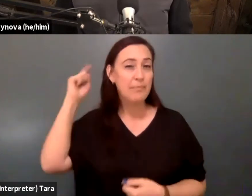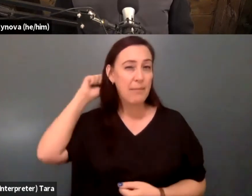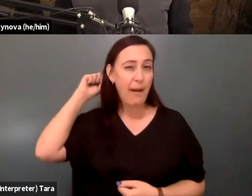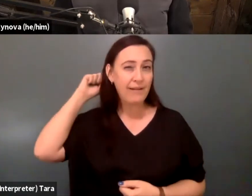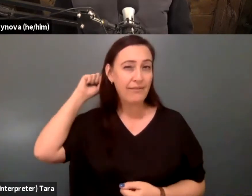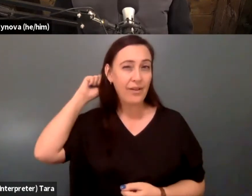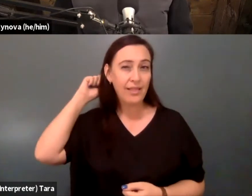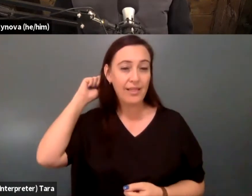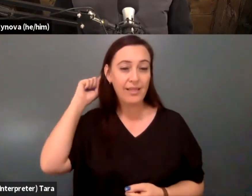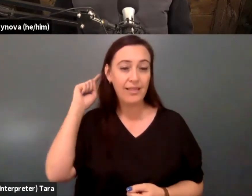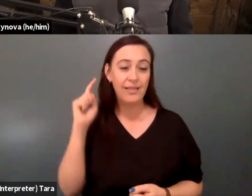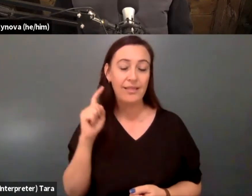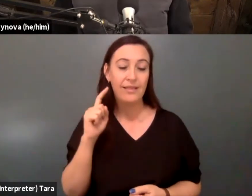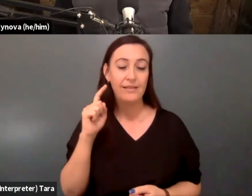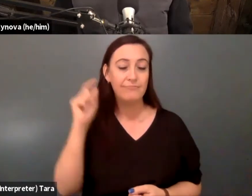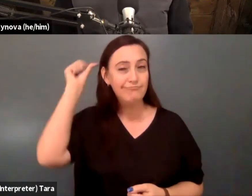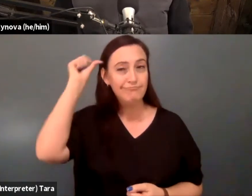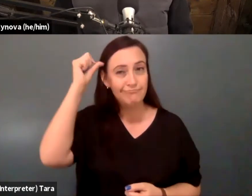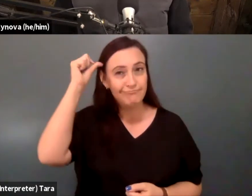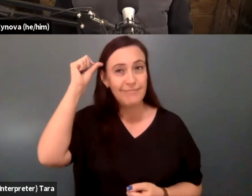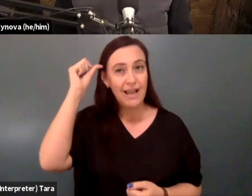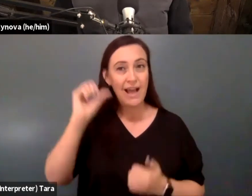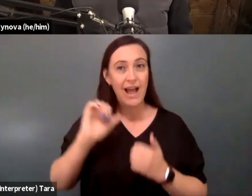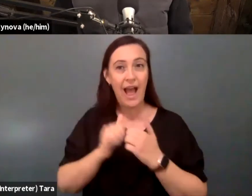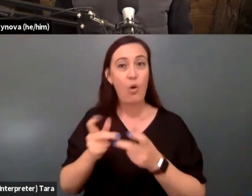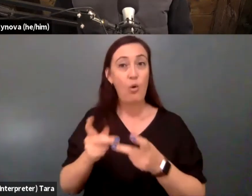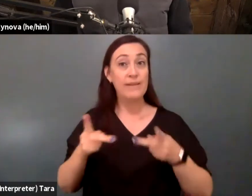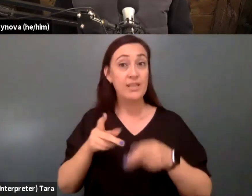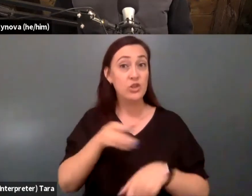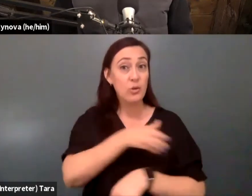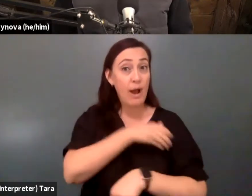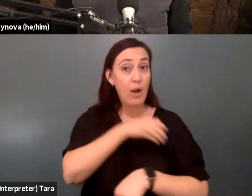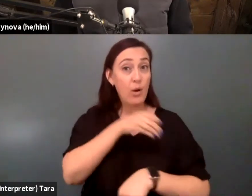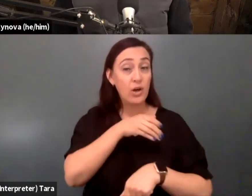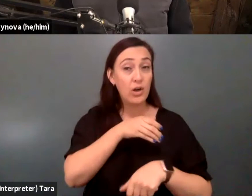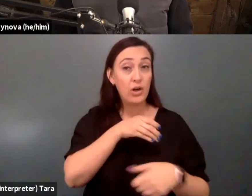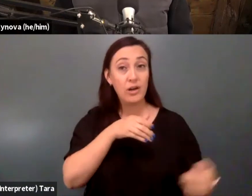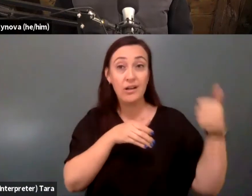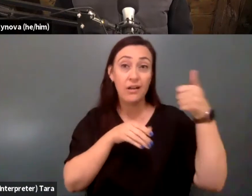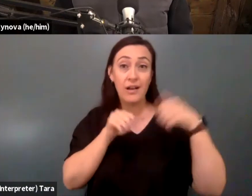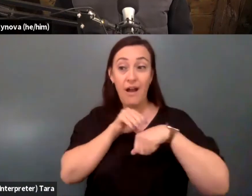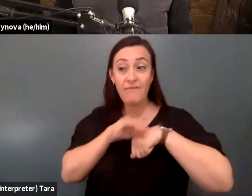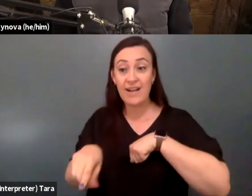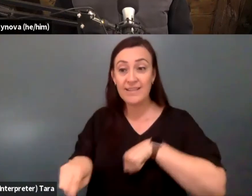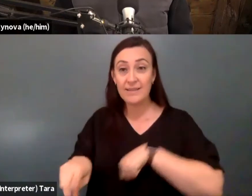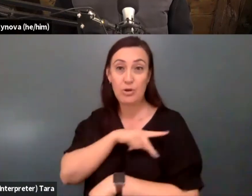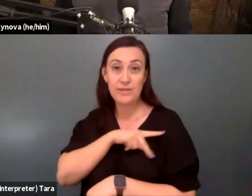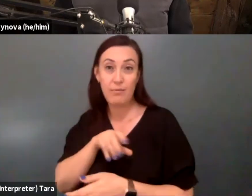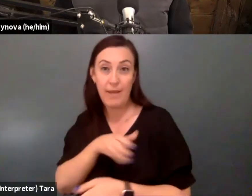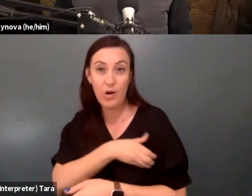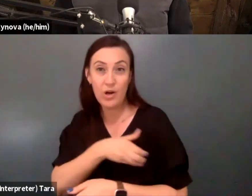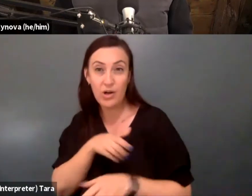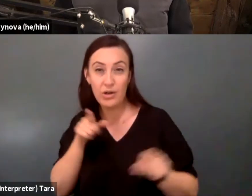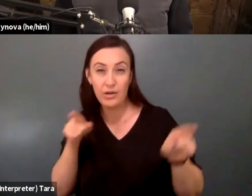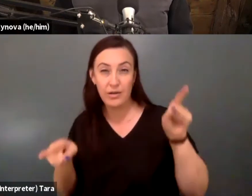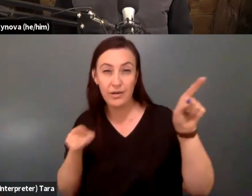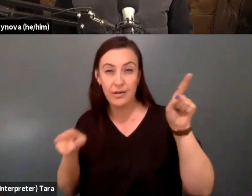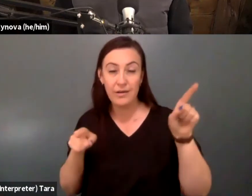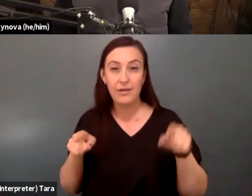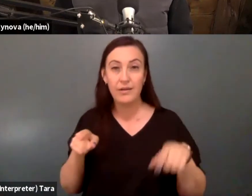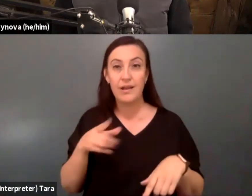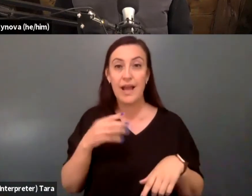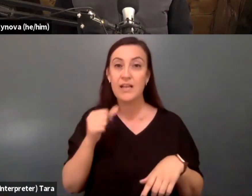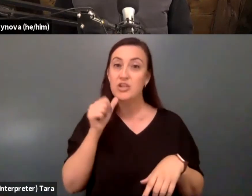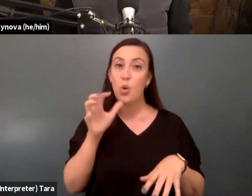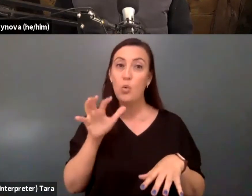of how positional power affects that personal power, and don't